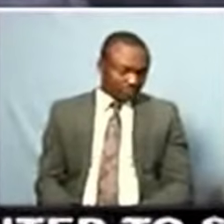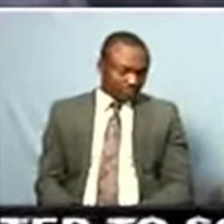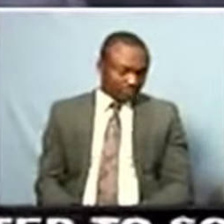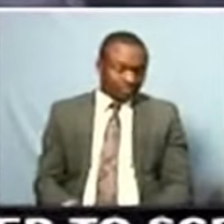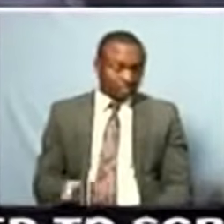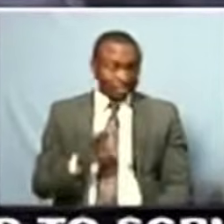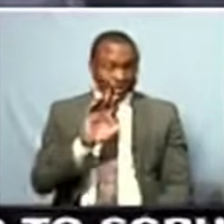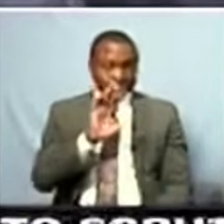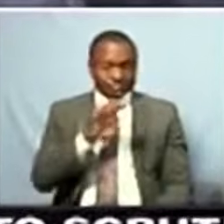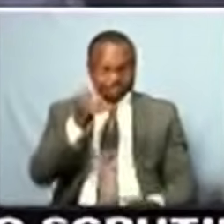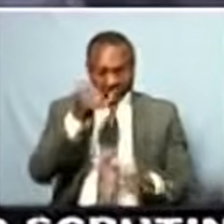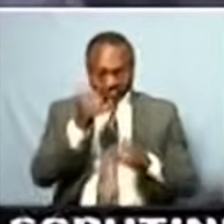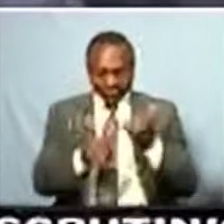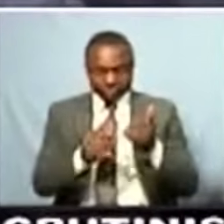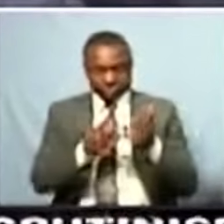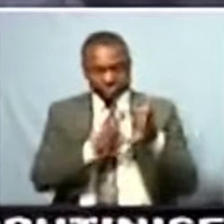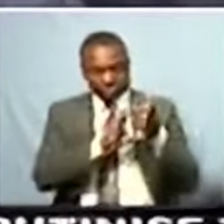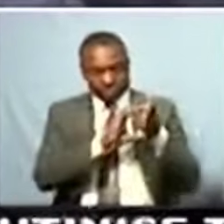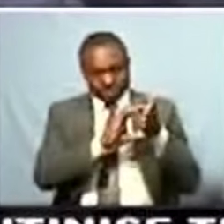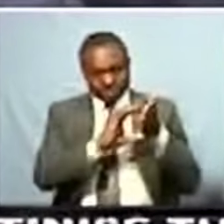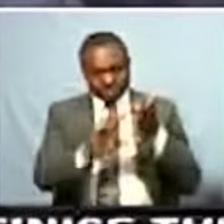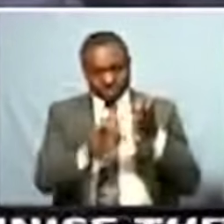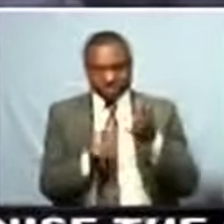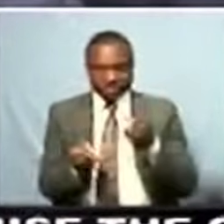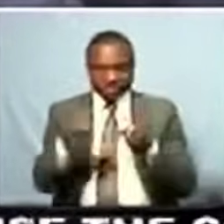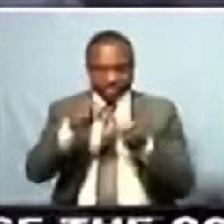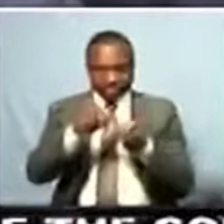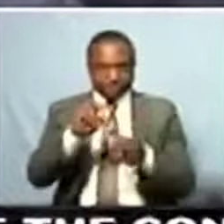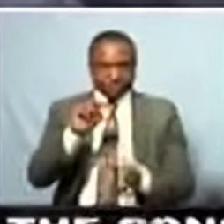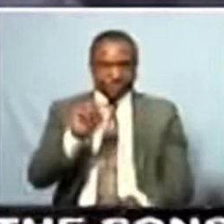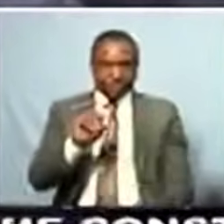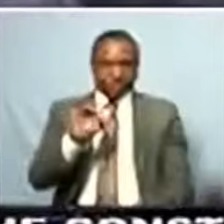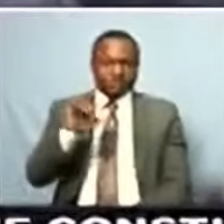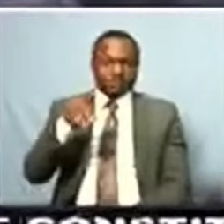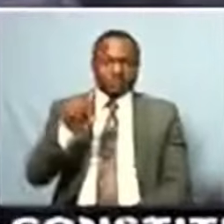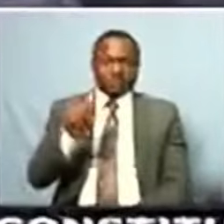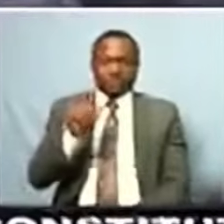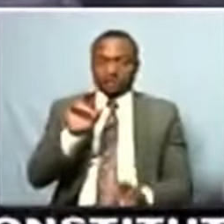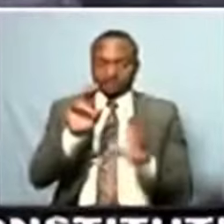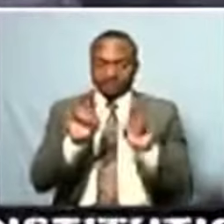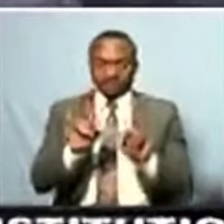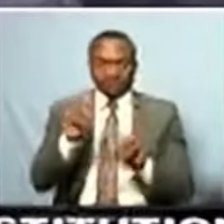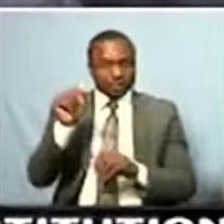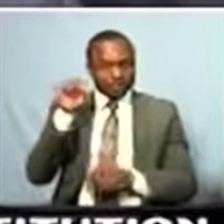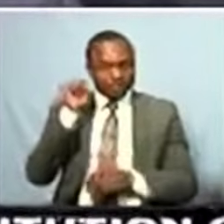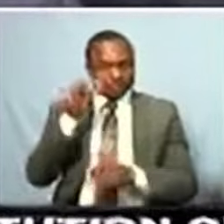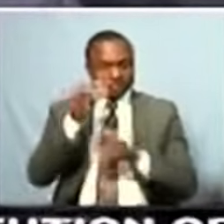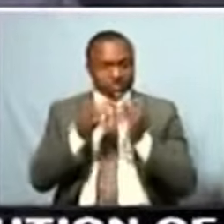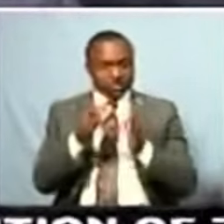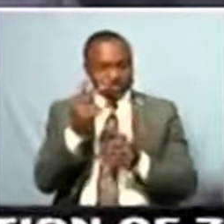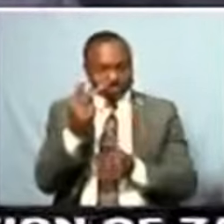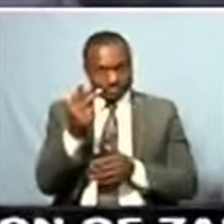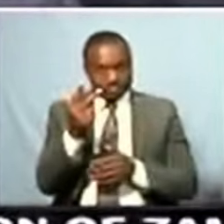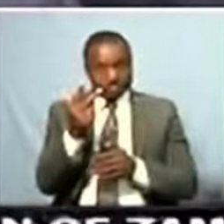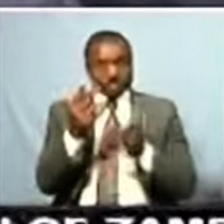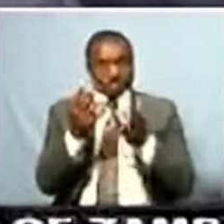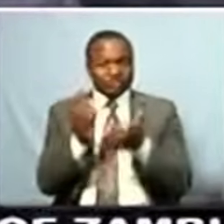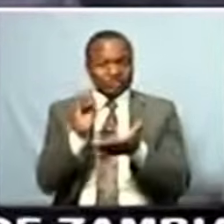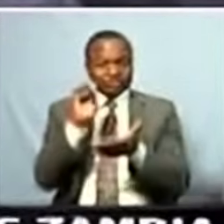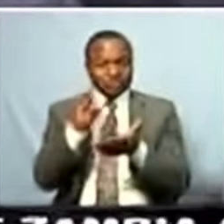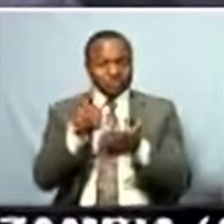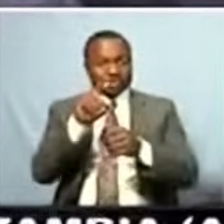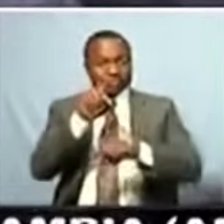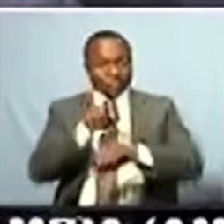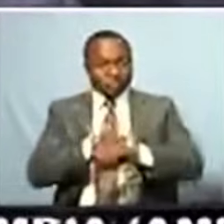Your last paragraph. In addition, NIPA has no objection to the provision of clause 3 intended to put a time